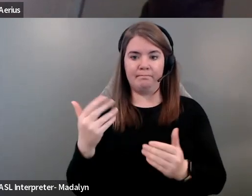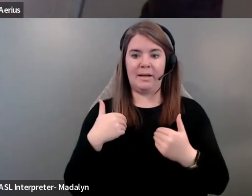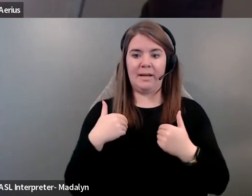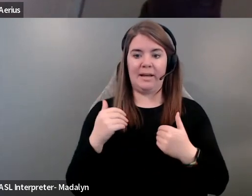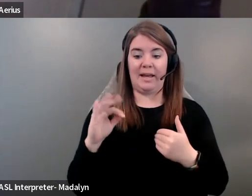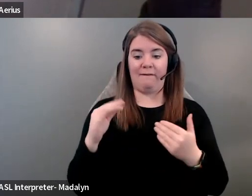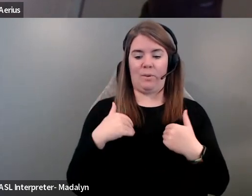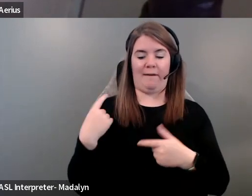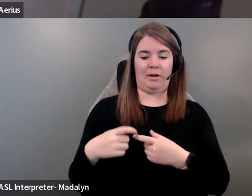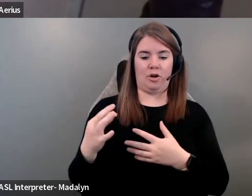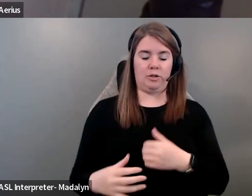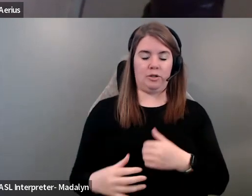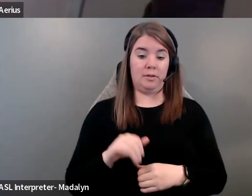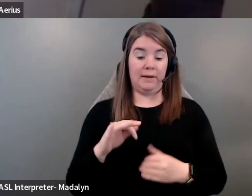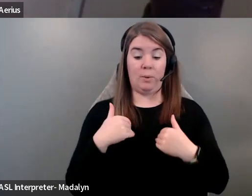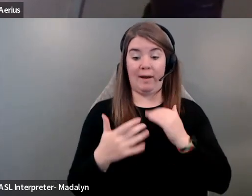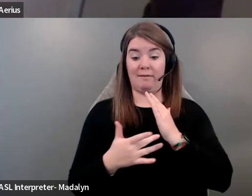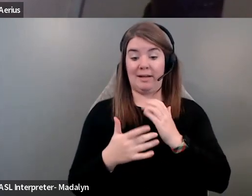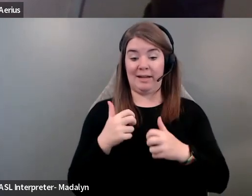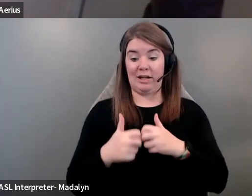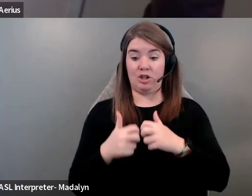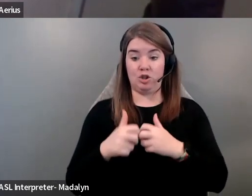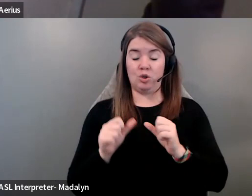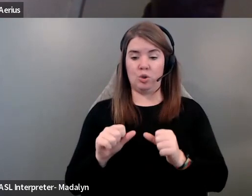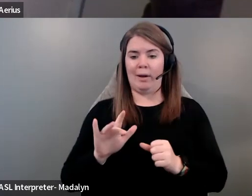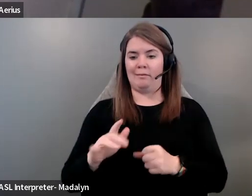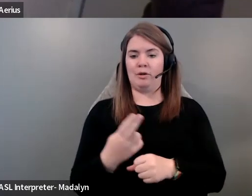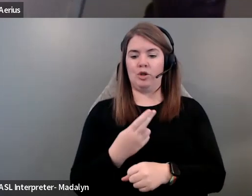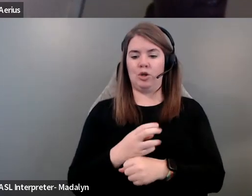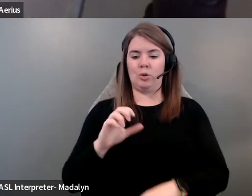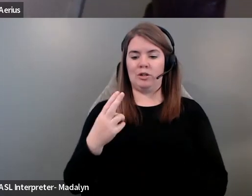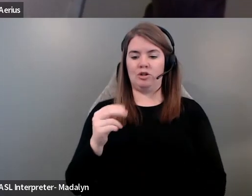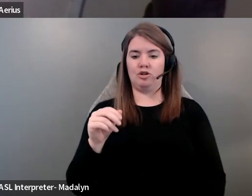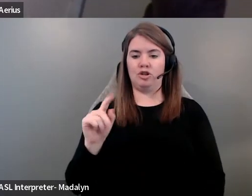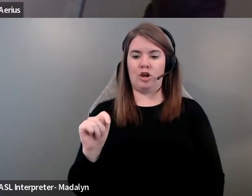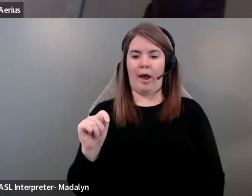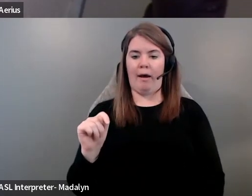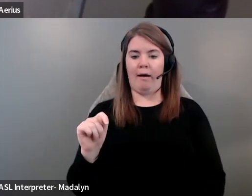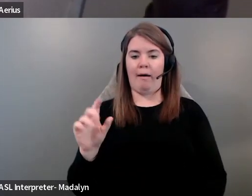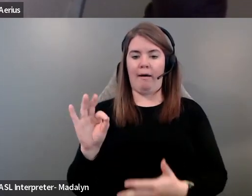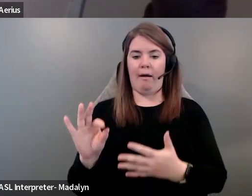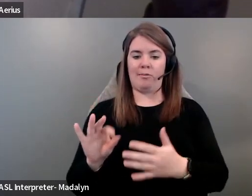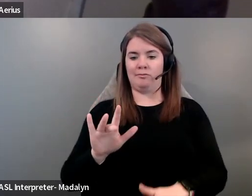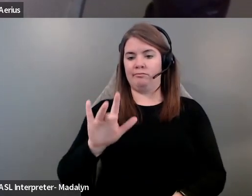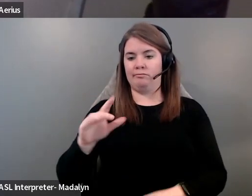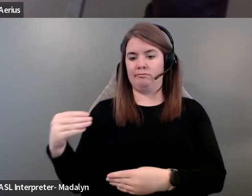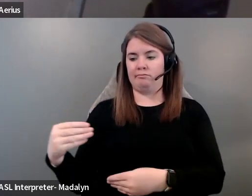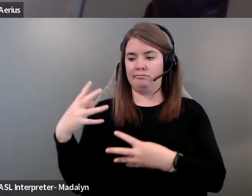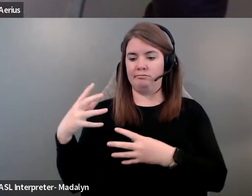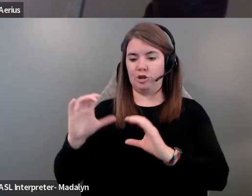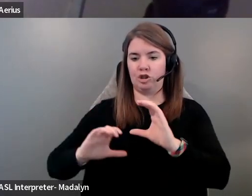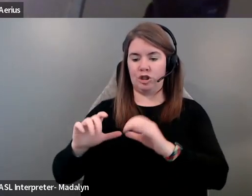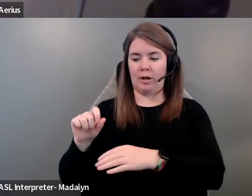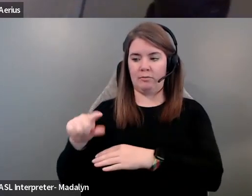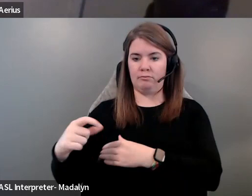technical issues, please use the chat feature. You can find the word bubble in the same menu bar. If you would